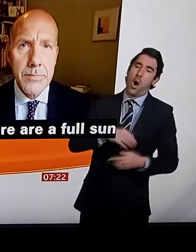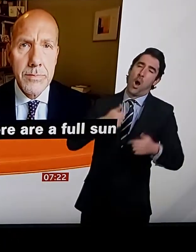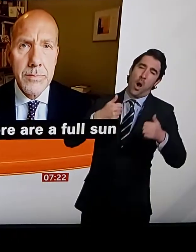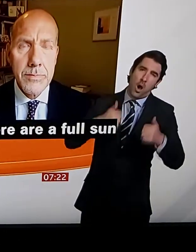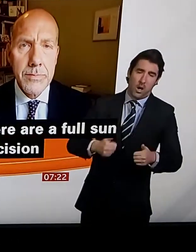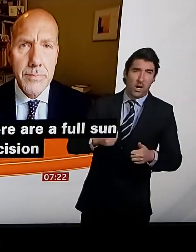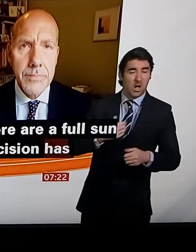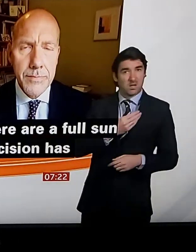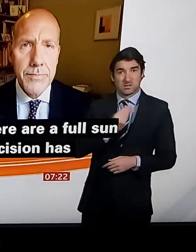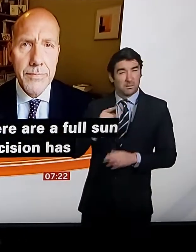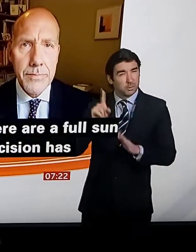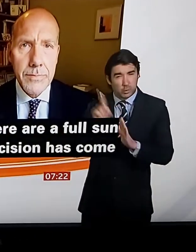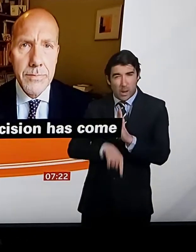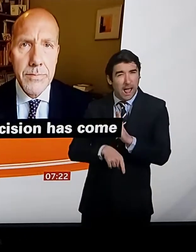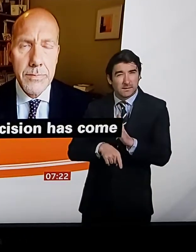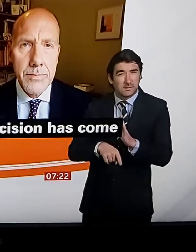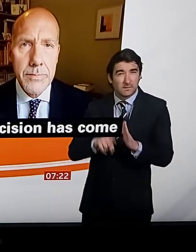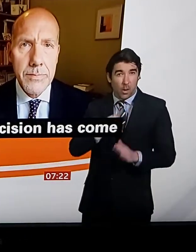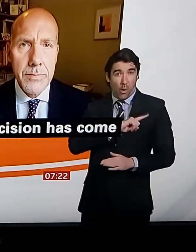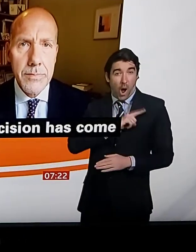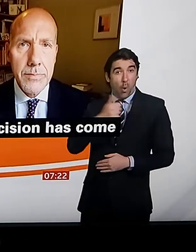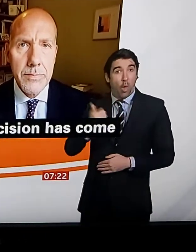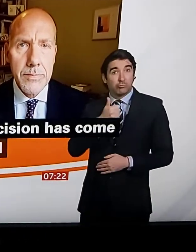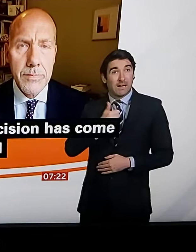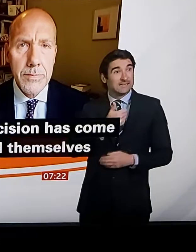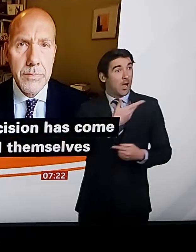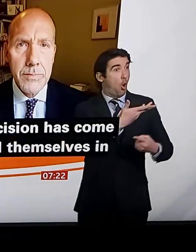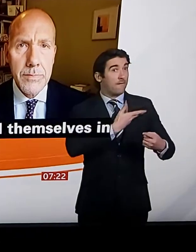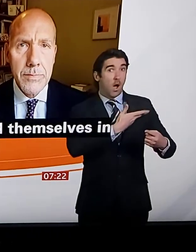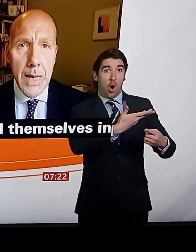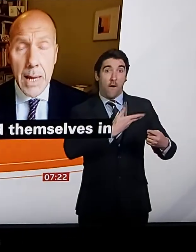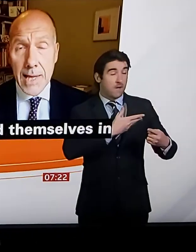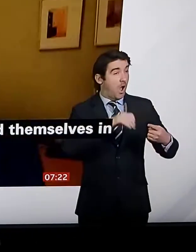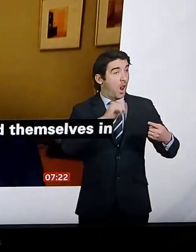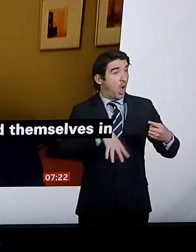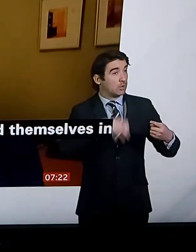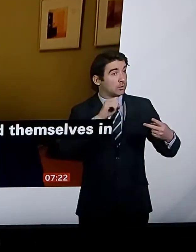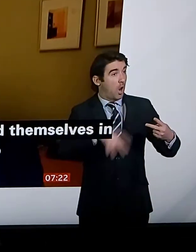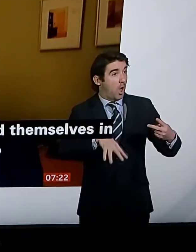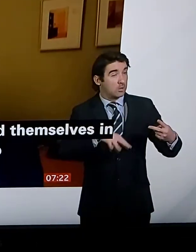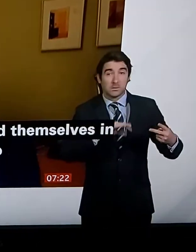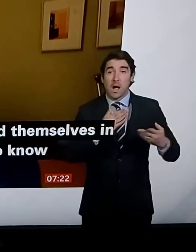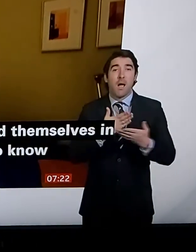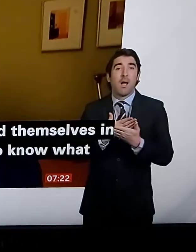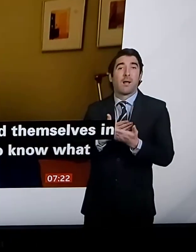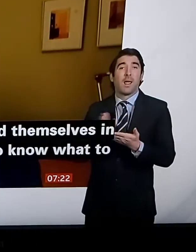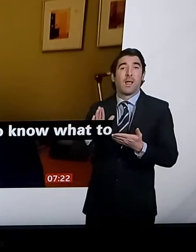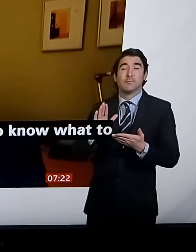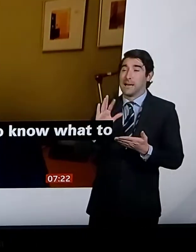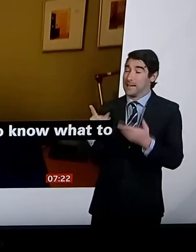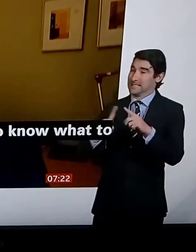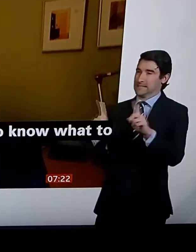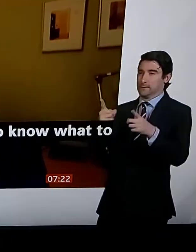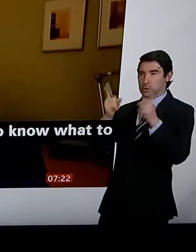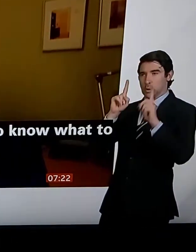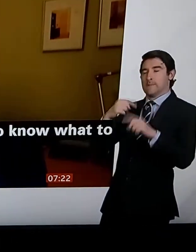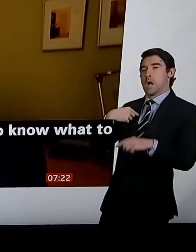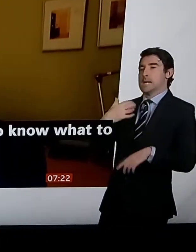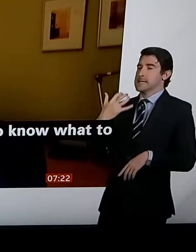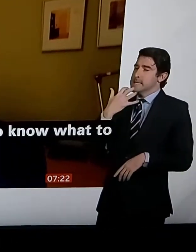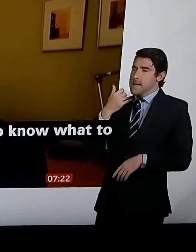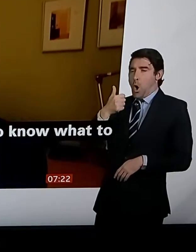really difficult decision to know what to do next. That's absolutely right. And the school leaders, the teachers who are going to